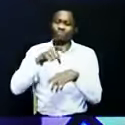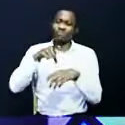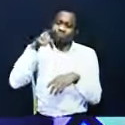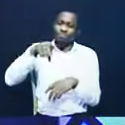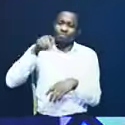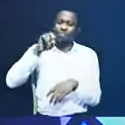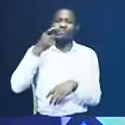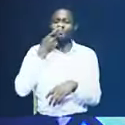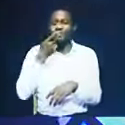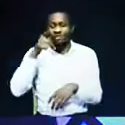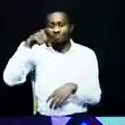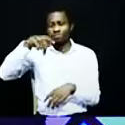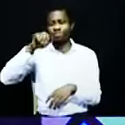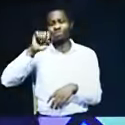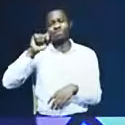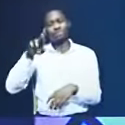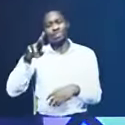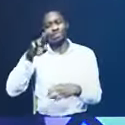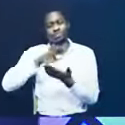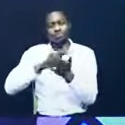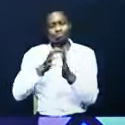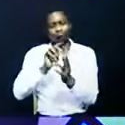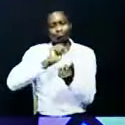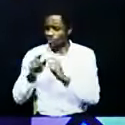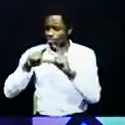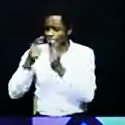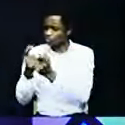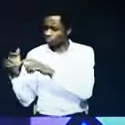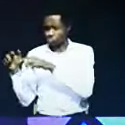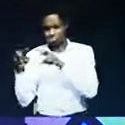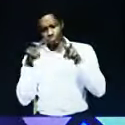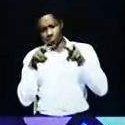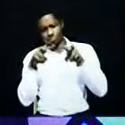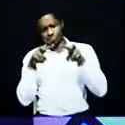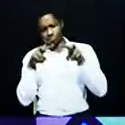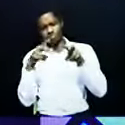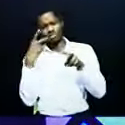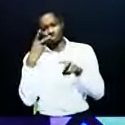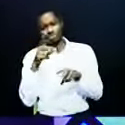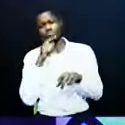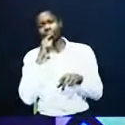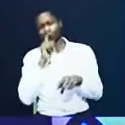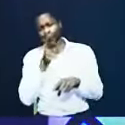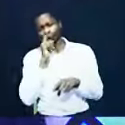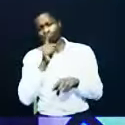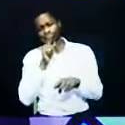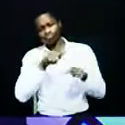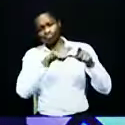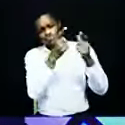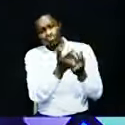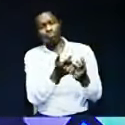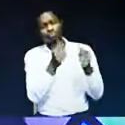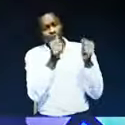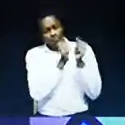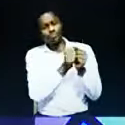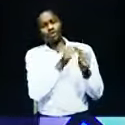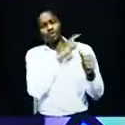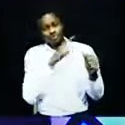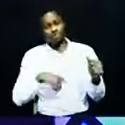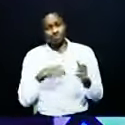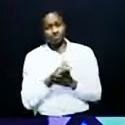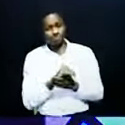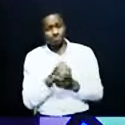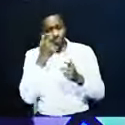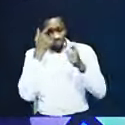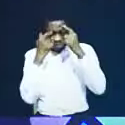them. And then they testified that they have been with the Lord. Because they have now exchanged their